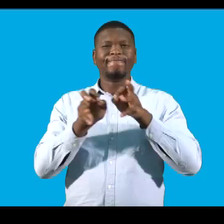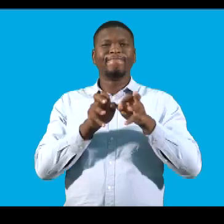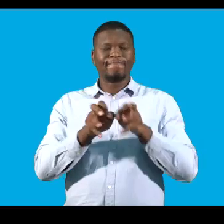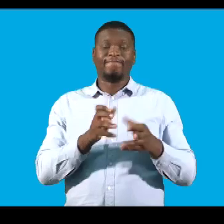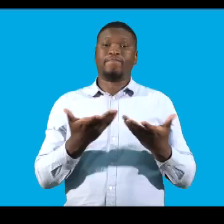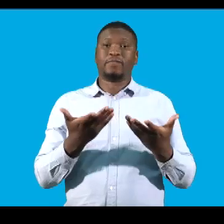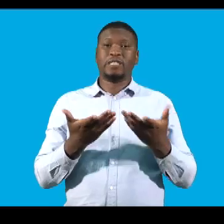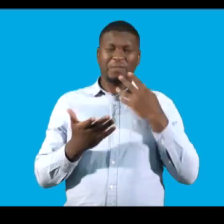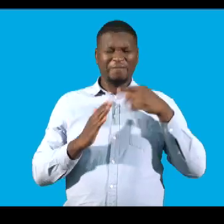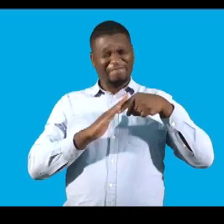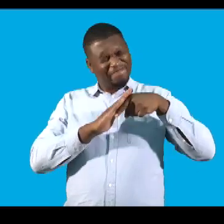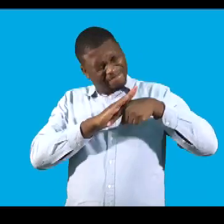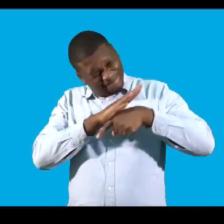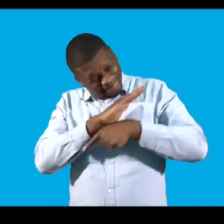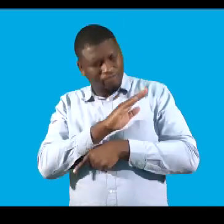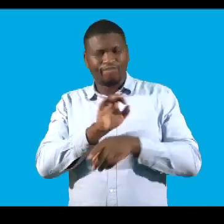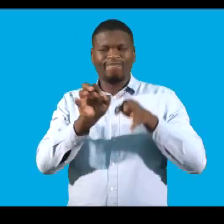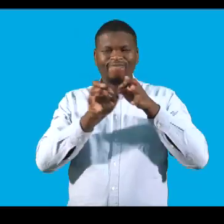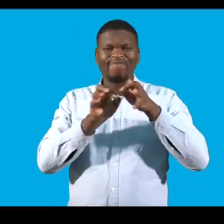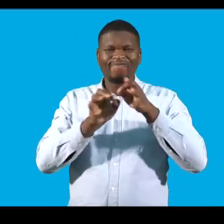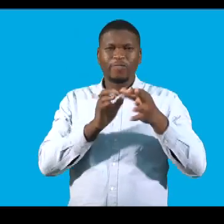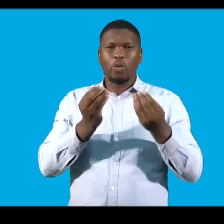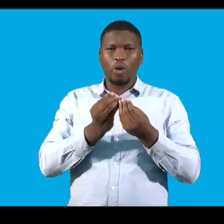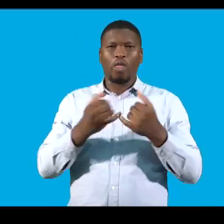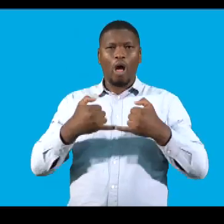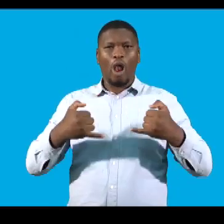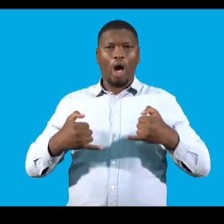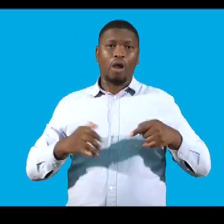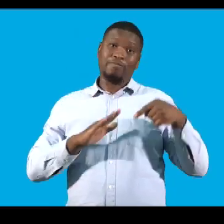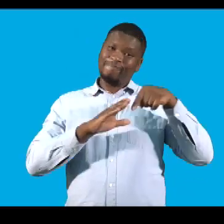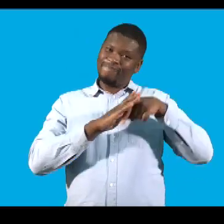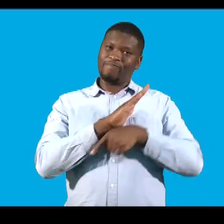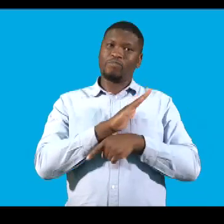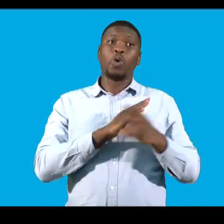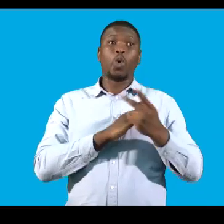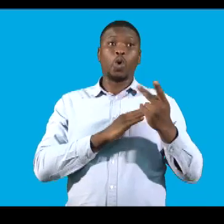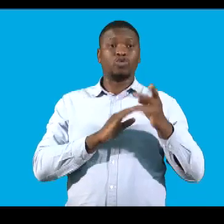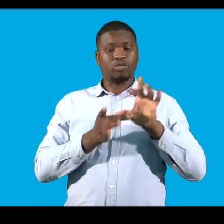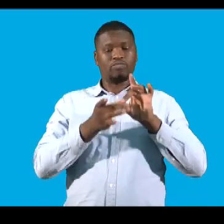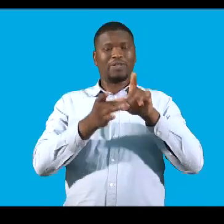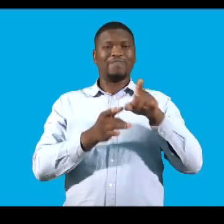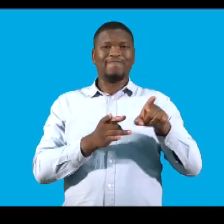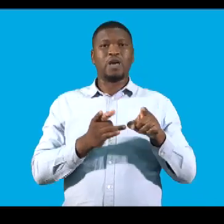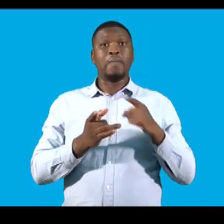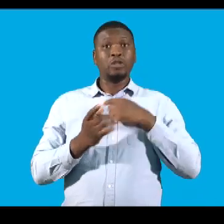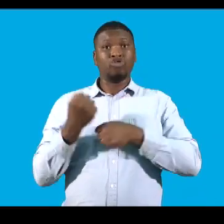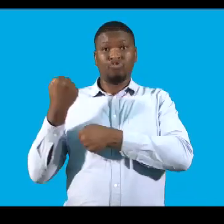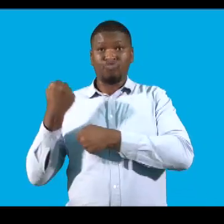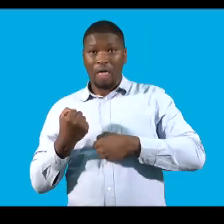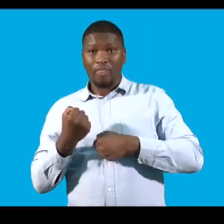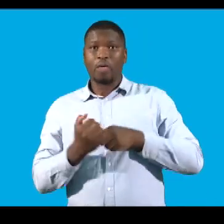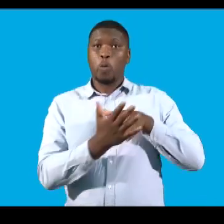means, to thoroughly engage with the indicated lines and refer to the strengths and weaknesses of the